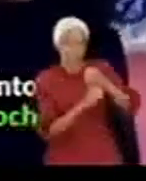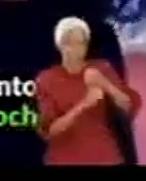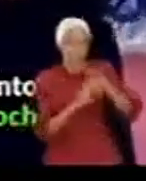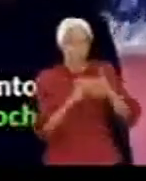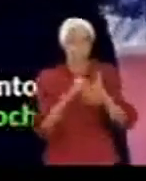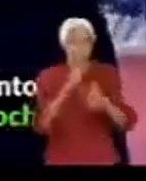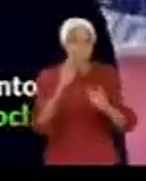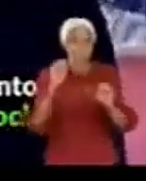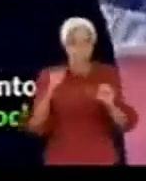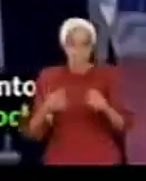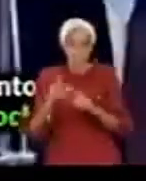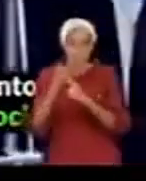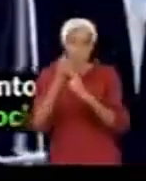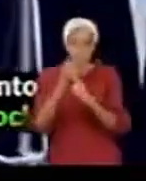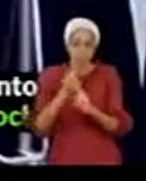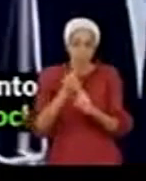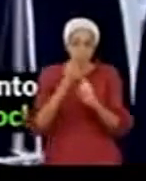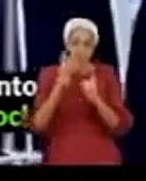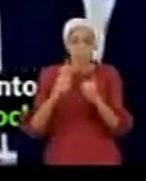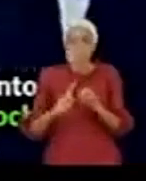that you could hold on to.